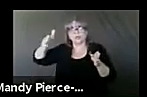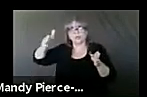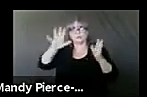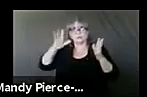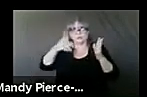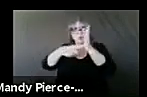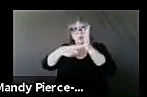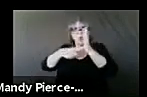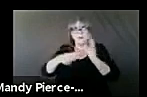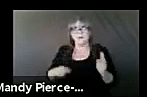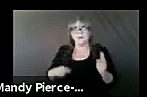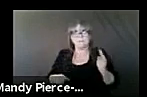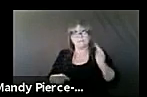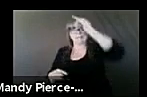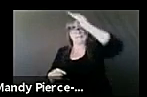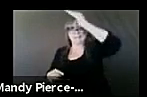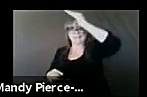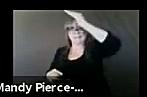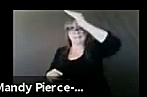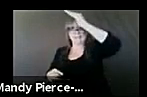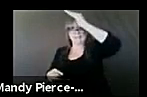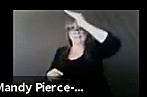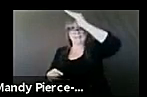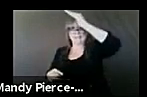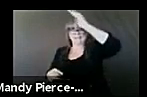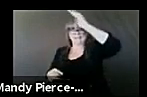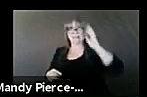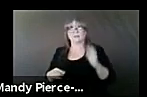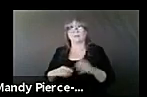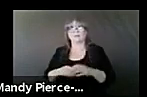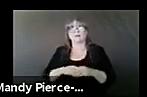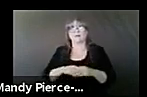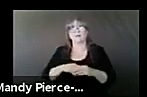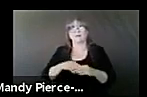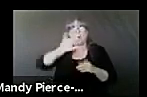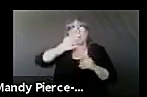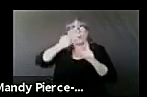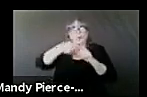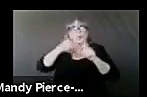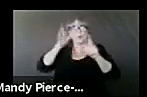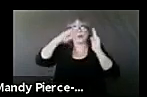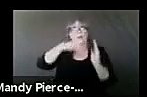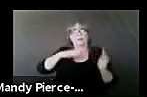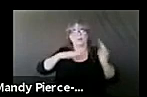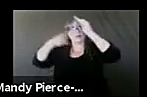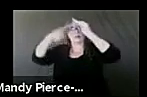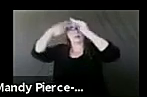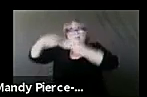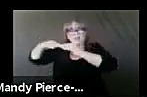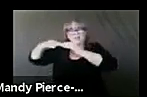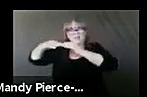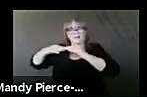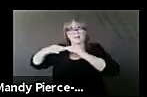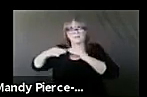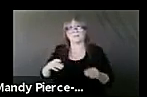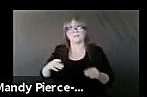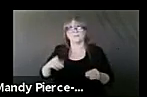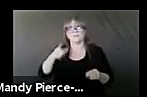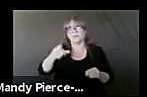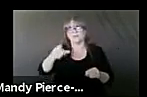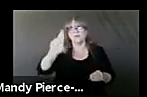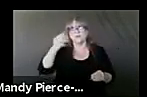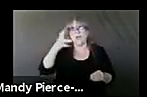distancing that have been achieved by the governor's stay-at-home order. And as I mentioned previously, it's really going to be a couple of